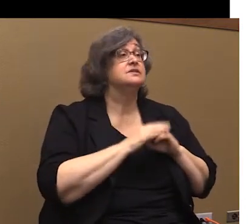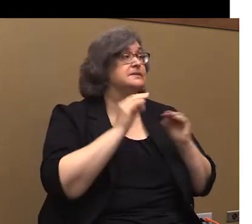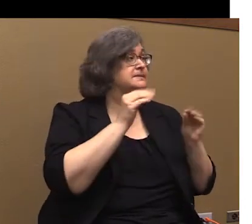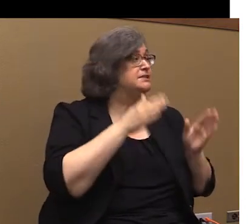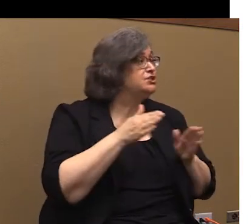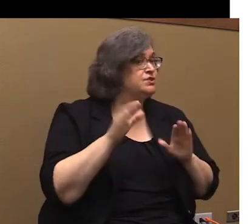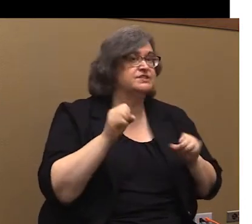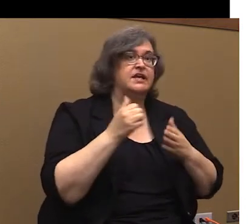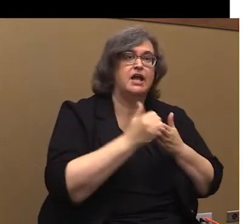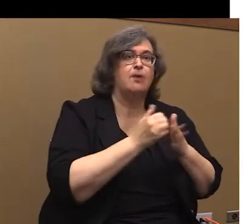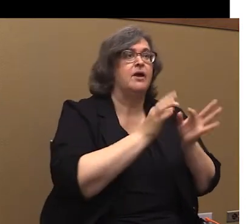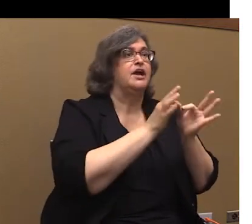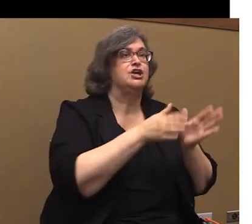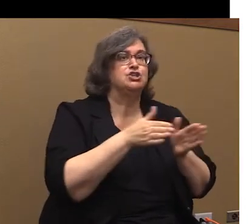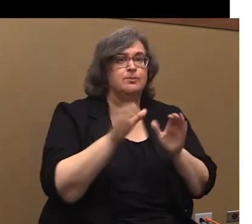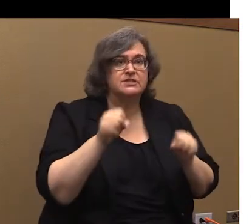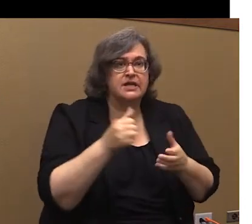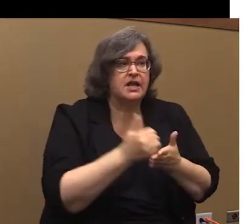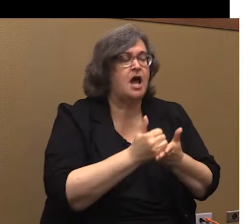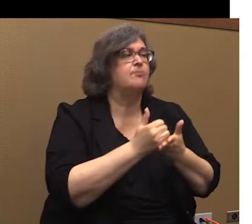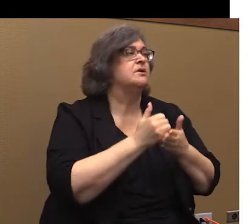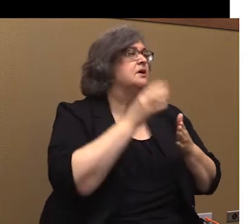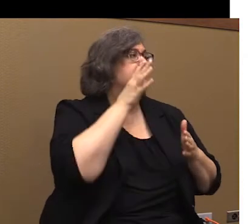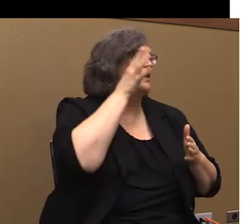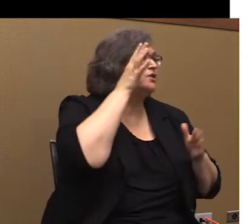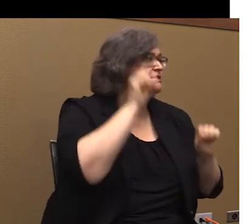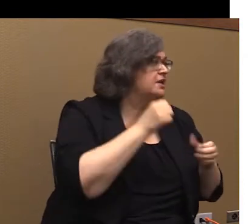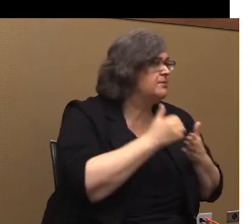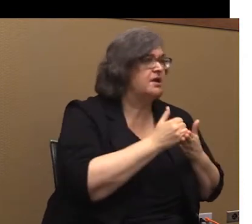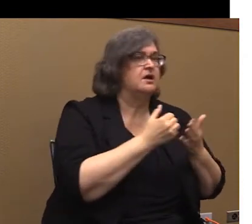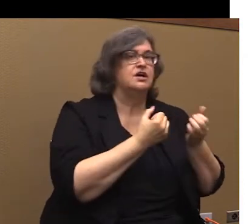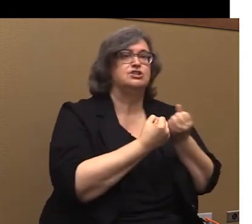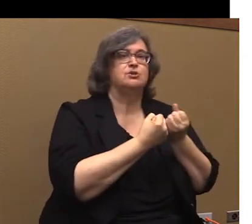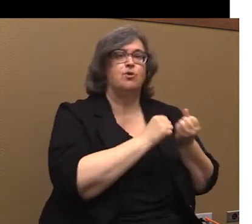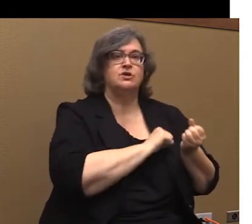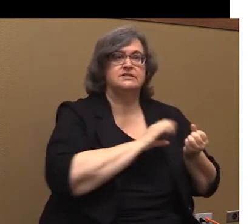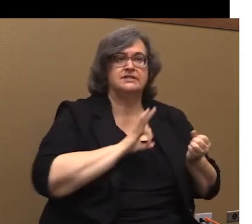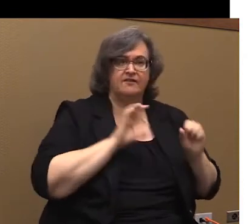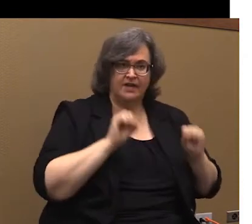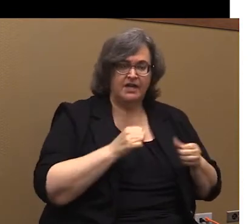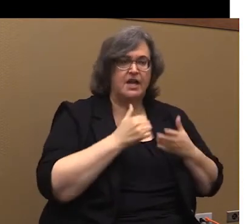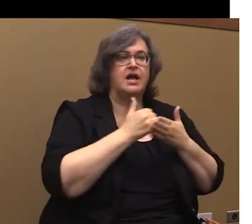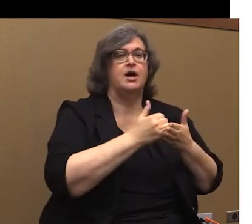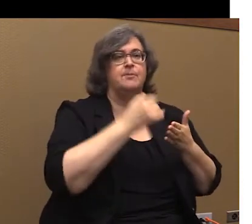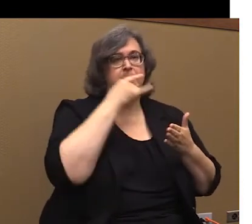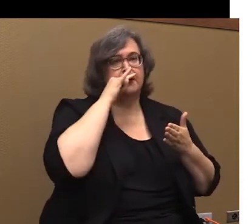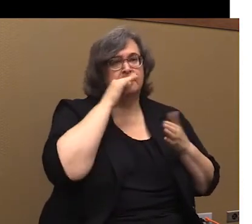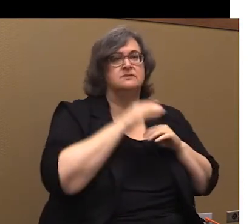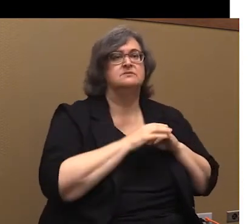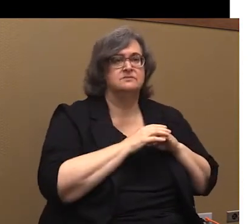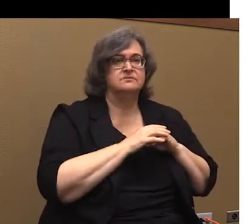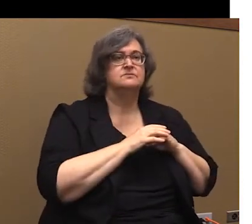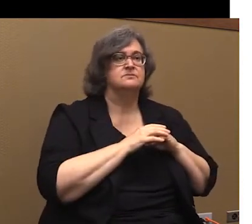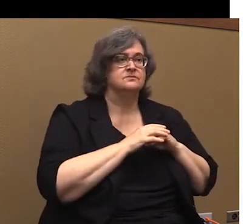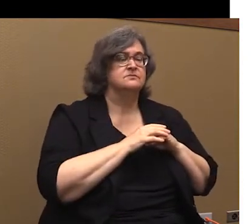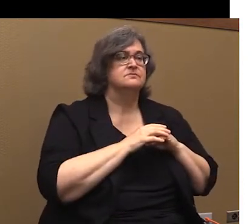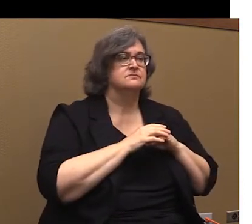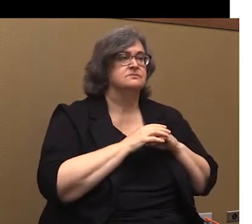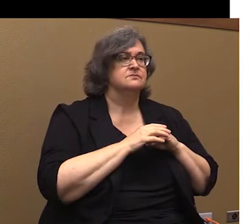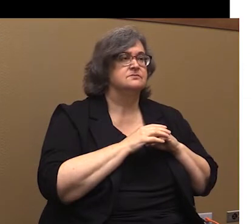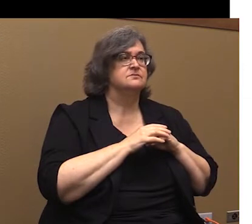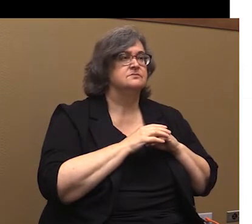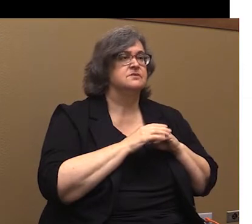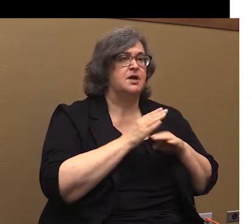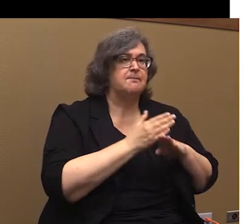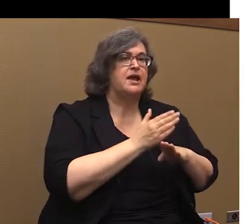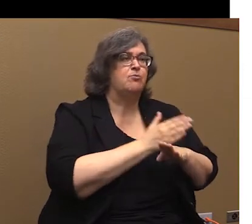And the good news is teachers can help, interpreters can help, parents can help, support staff can help